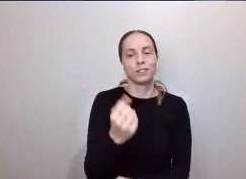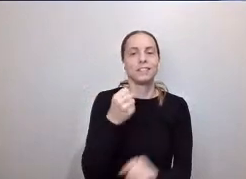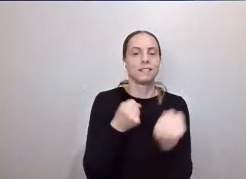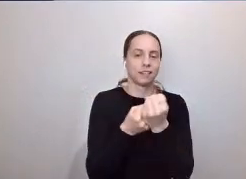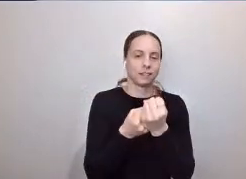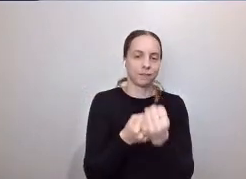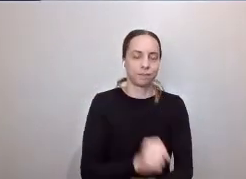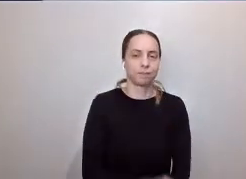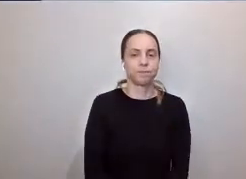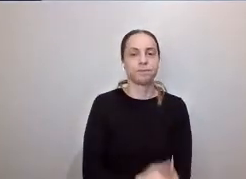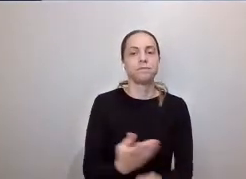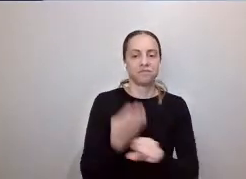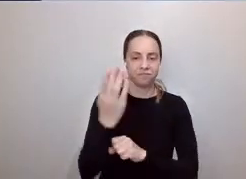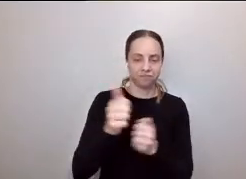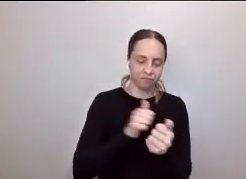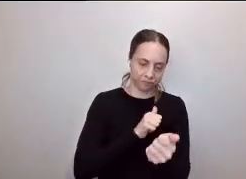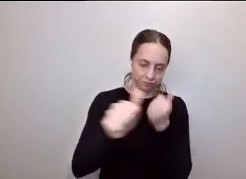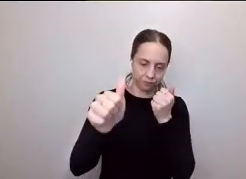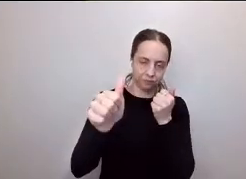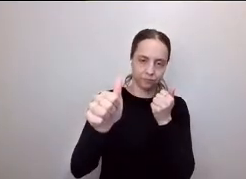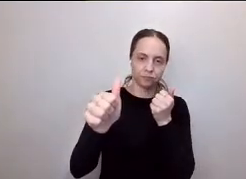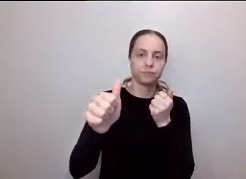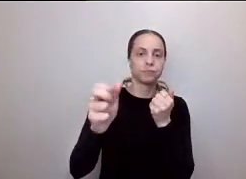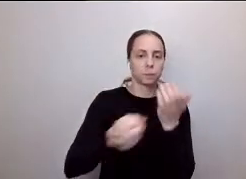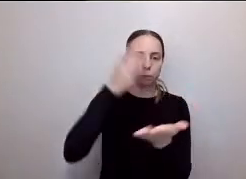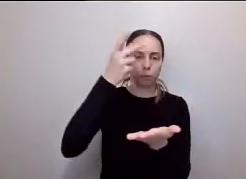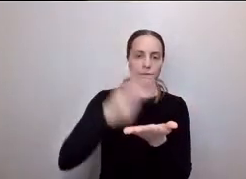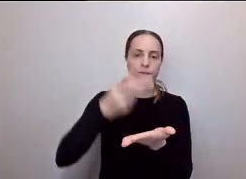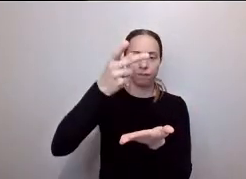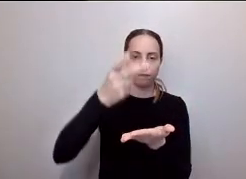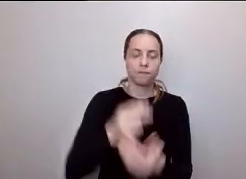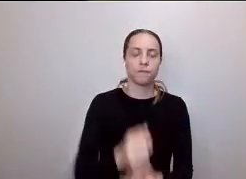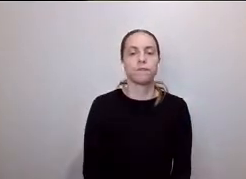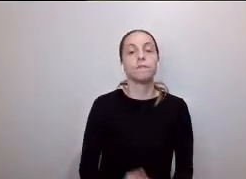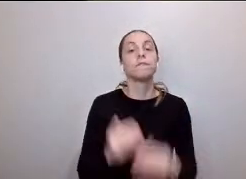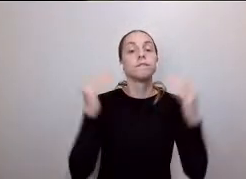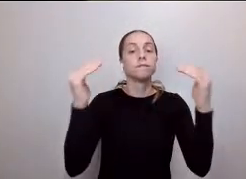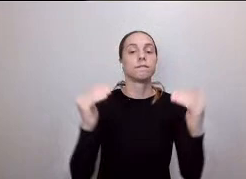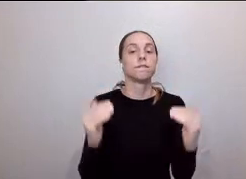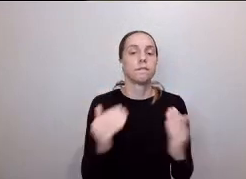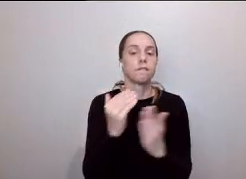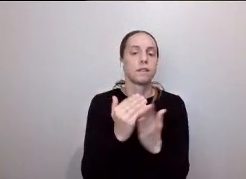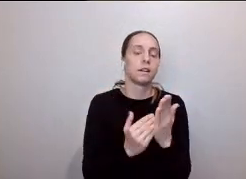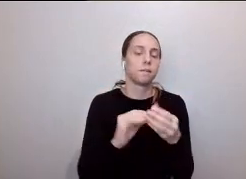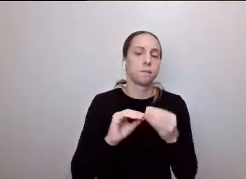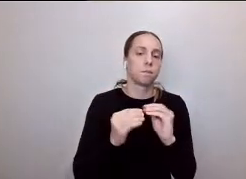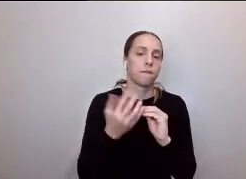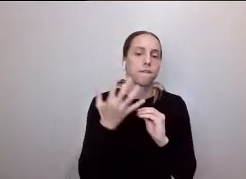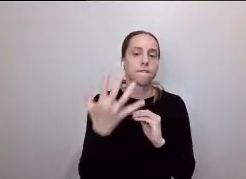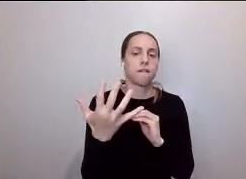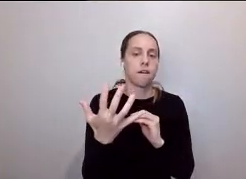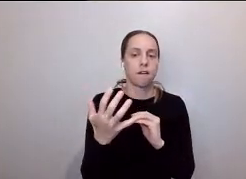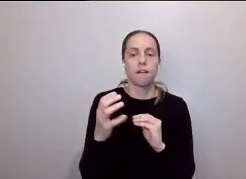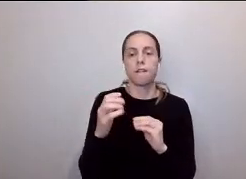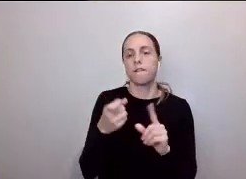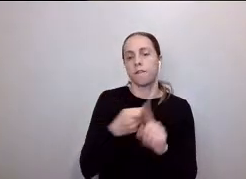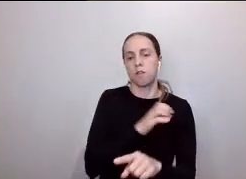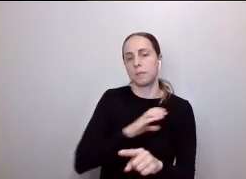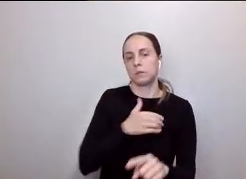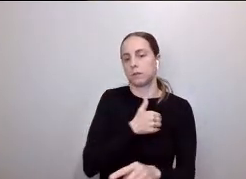that item is approved. The next item is item 5 by Councilmember Gordon. I'll recognize the council